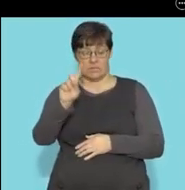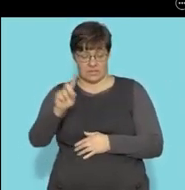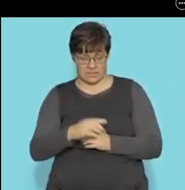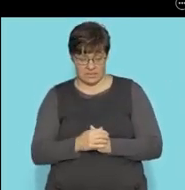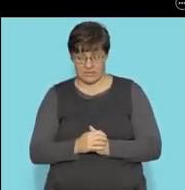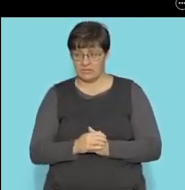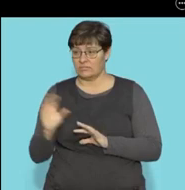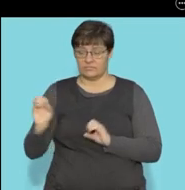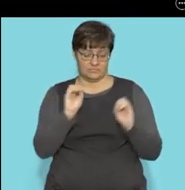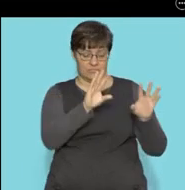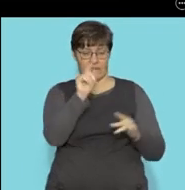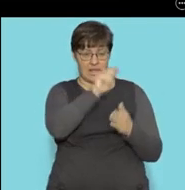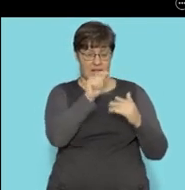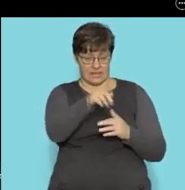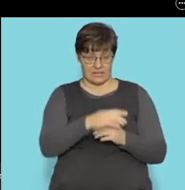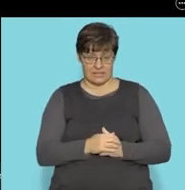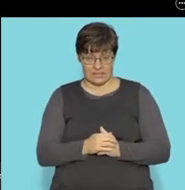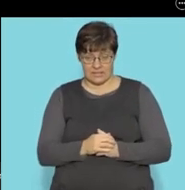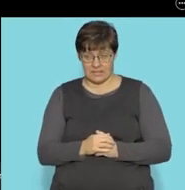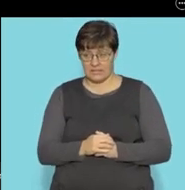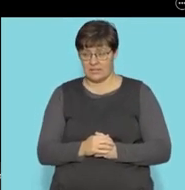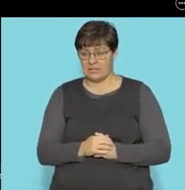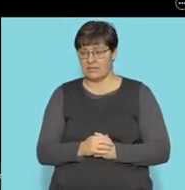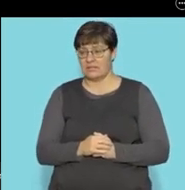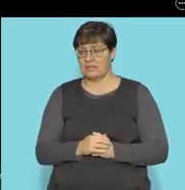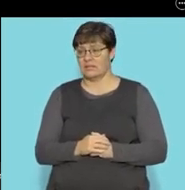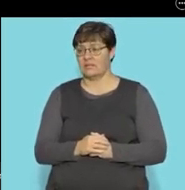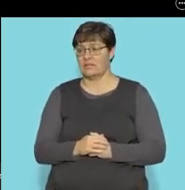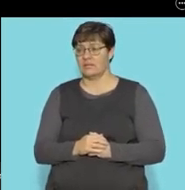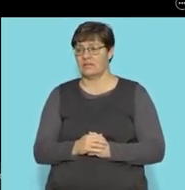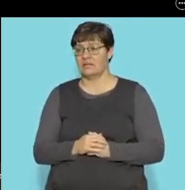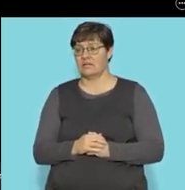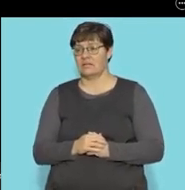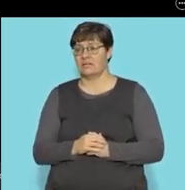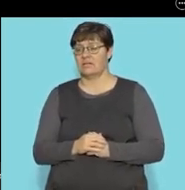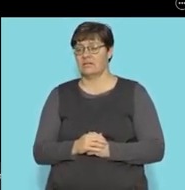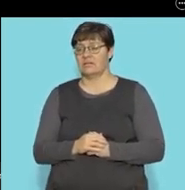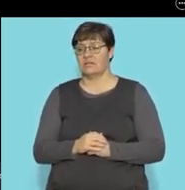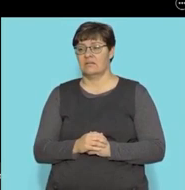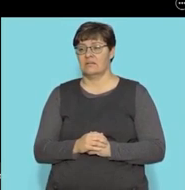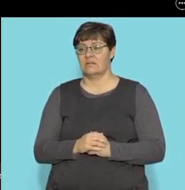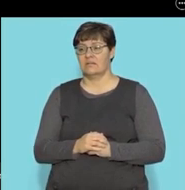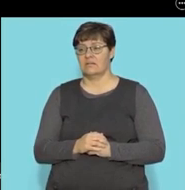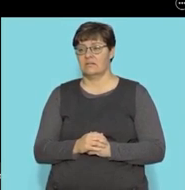15,81. Great, so let's pop this all in our calculator. So we're going to have a half.